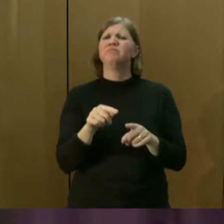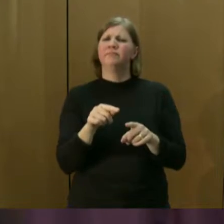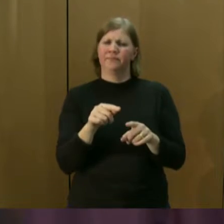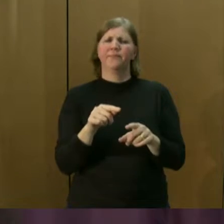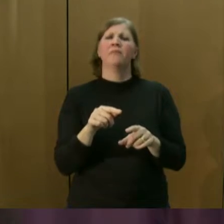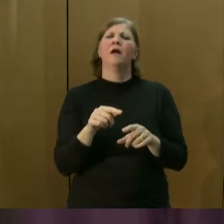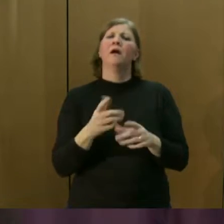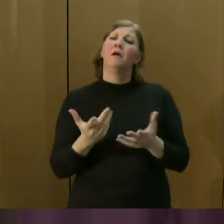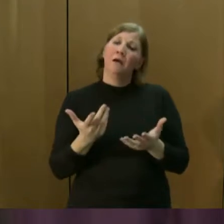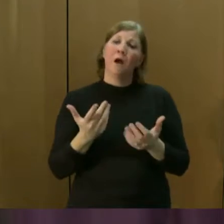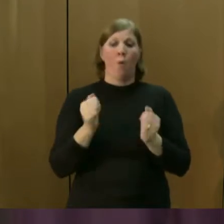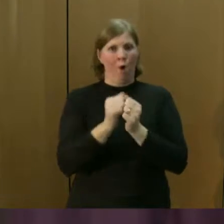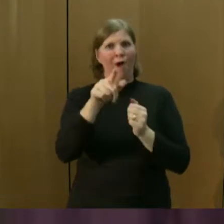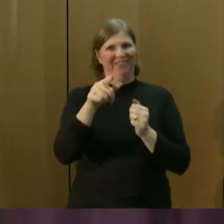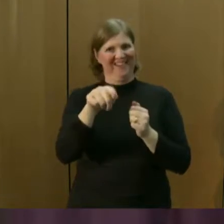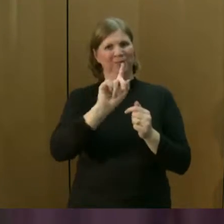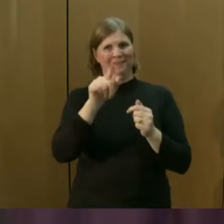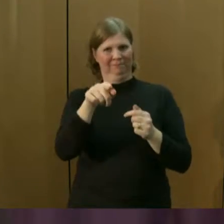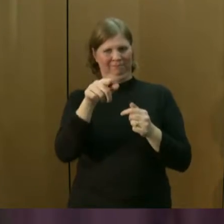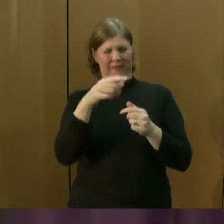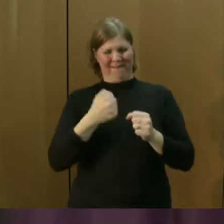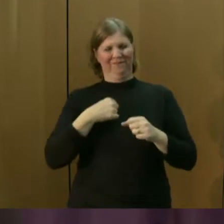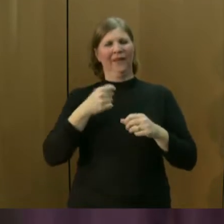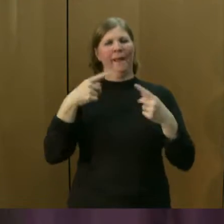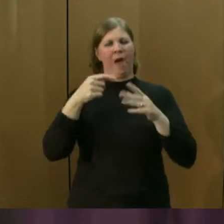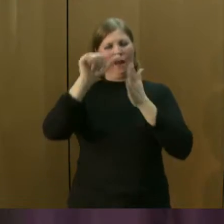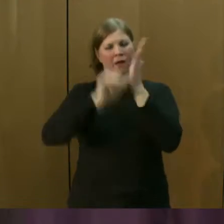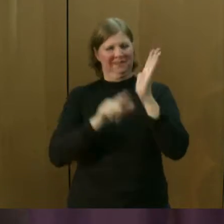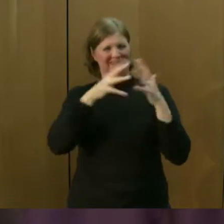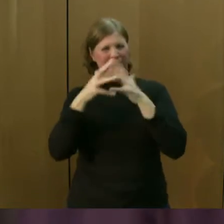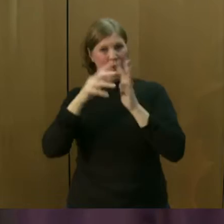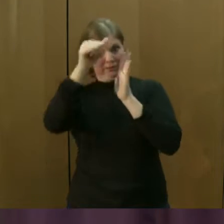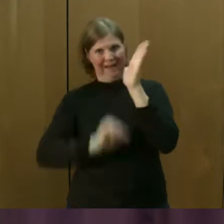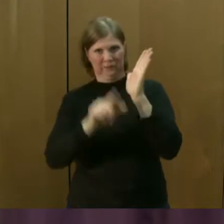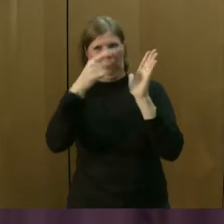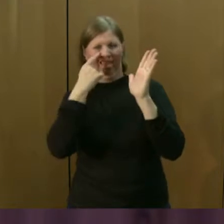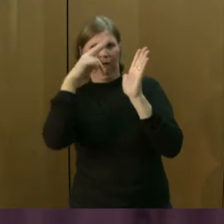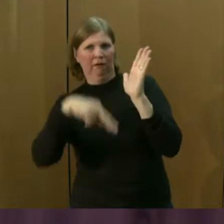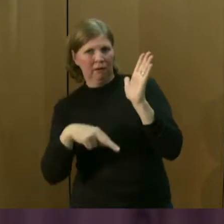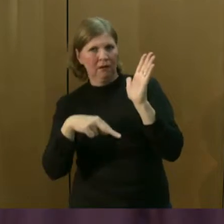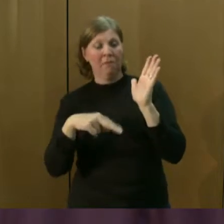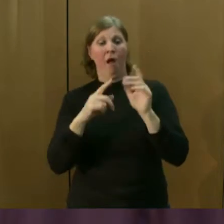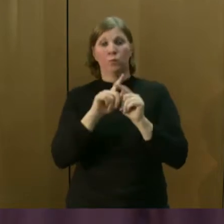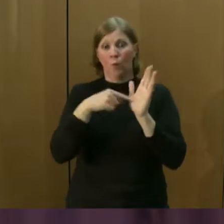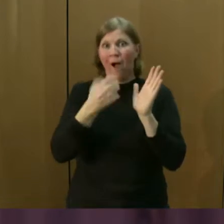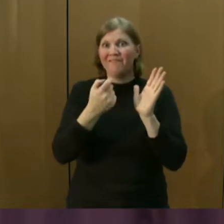to get information, bulletins, and generally sort of keep in touch about all the stages of getting ready to come to Edinburgh.